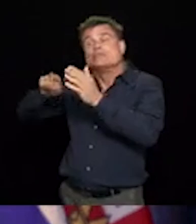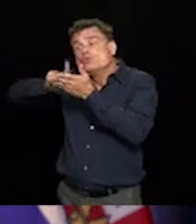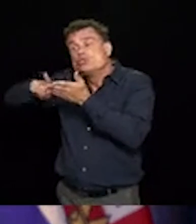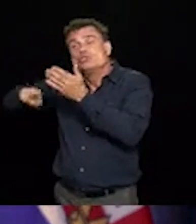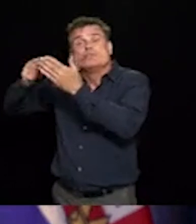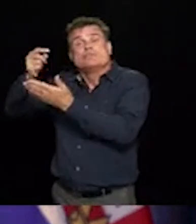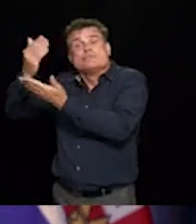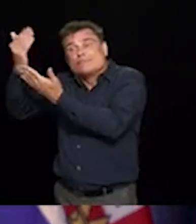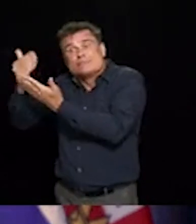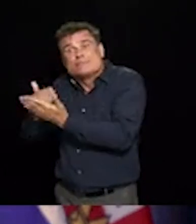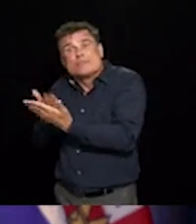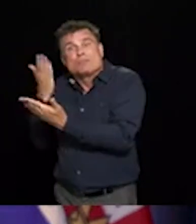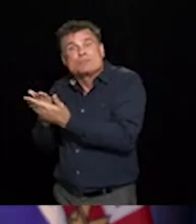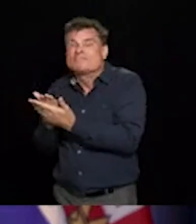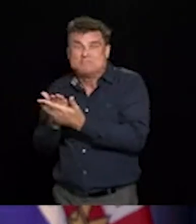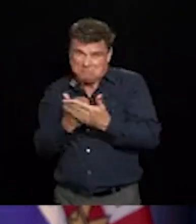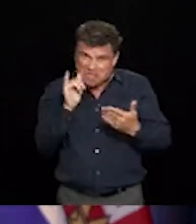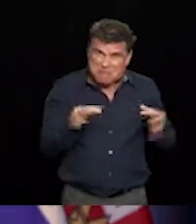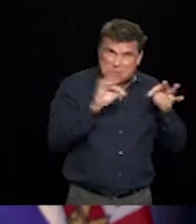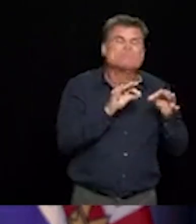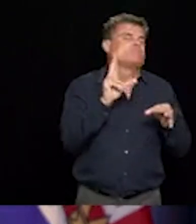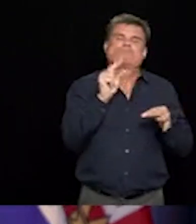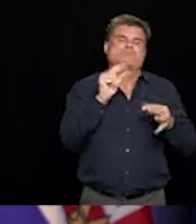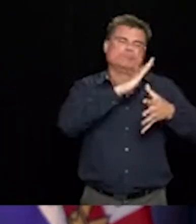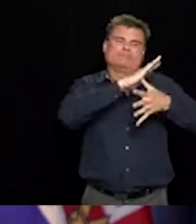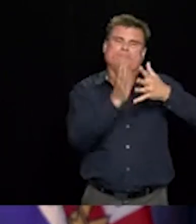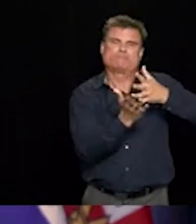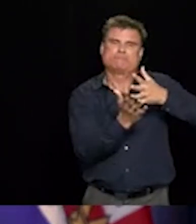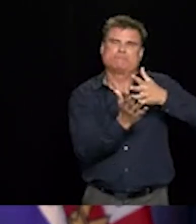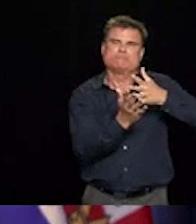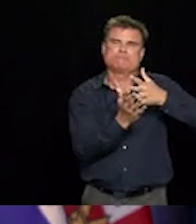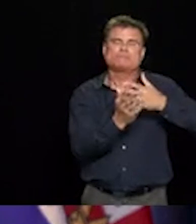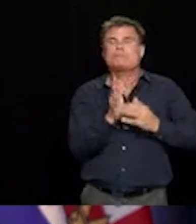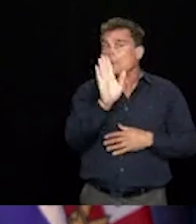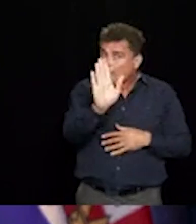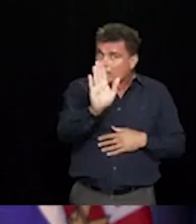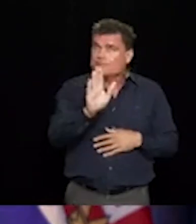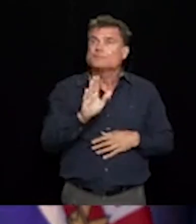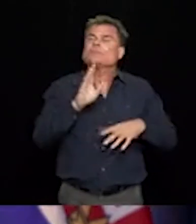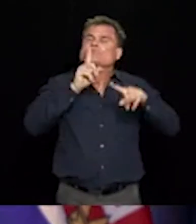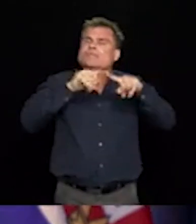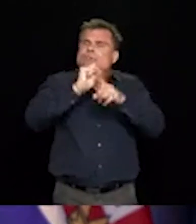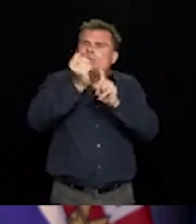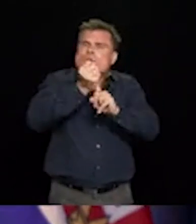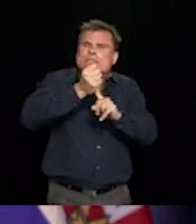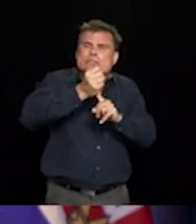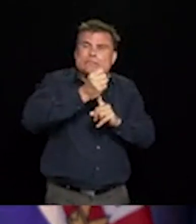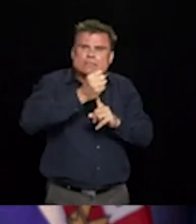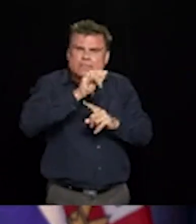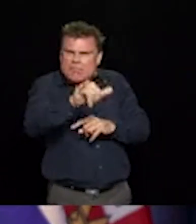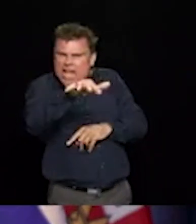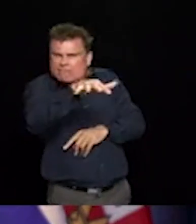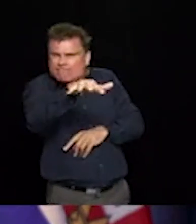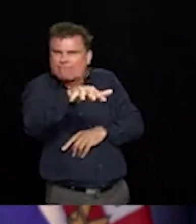be schools will want to encourage mask use for certain situations. I think in any